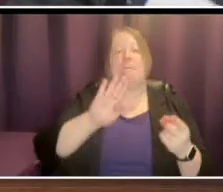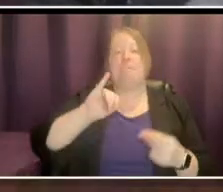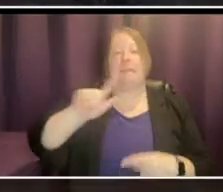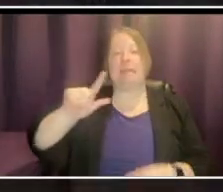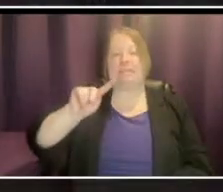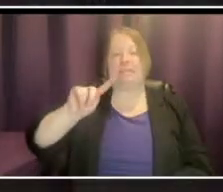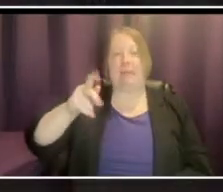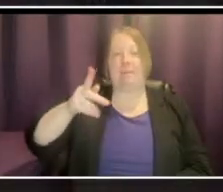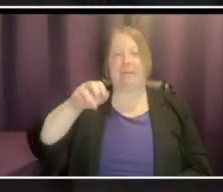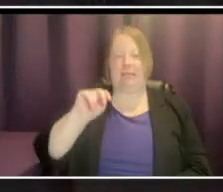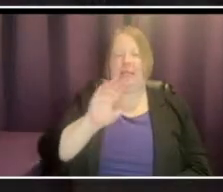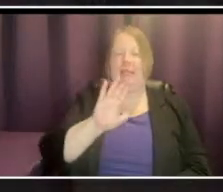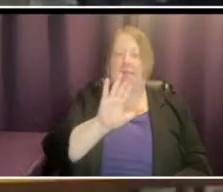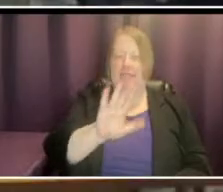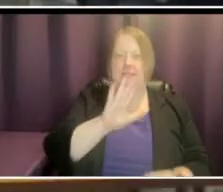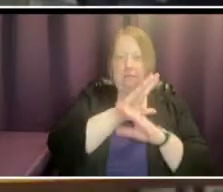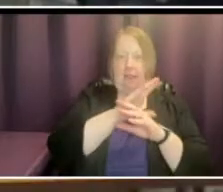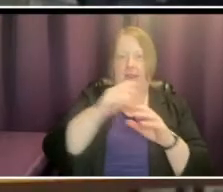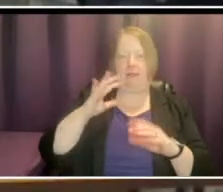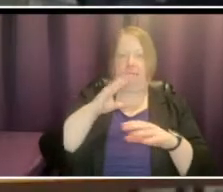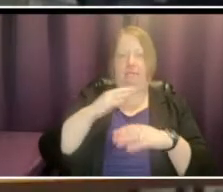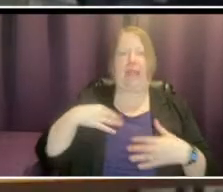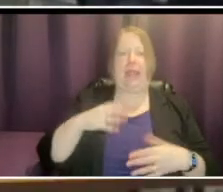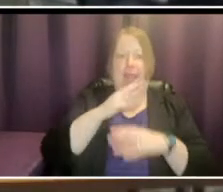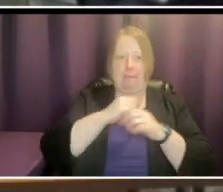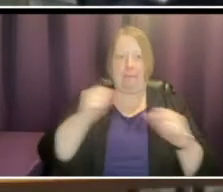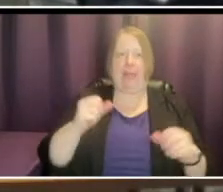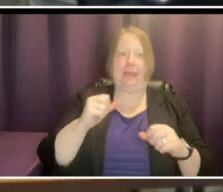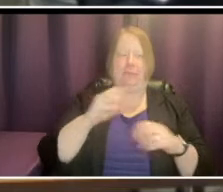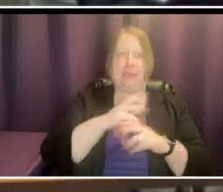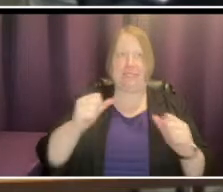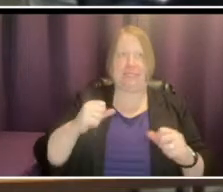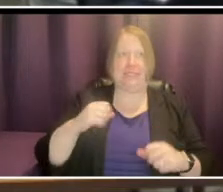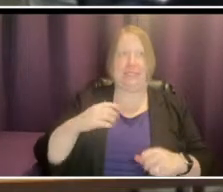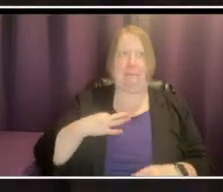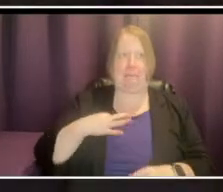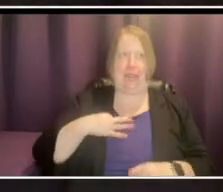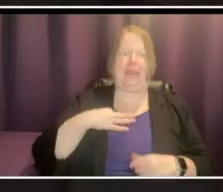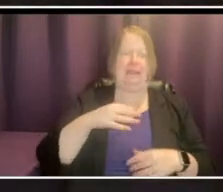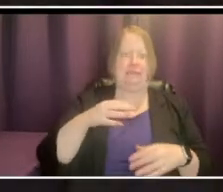It was far too early to be making any calls like that.